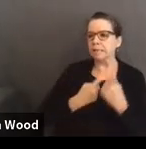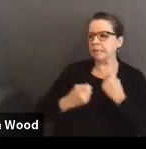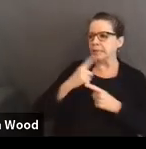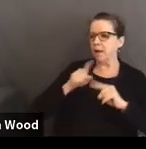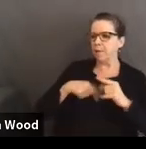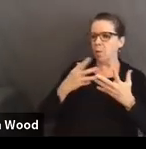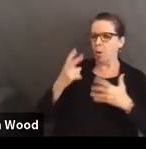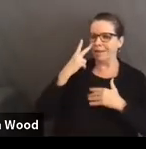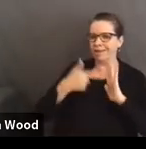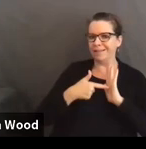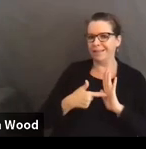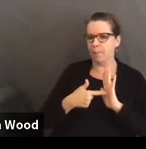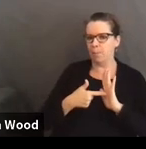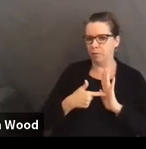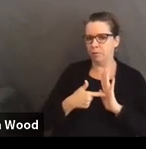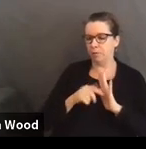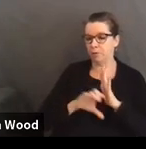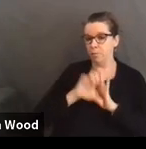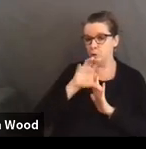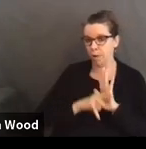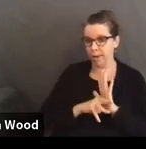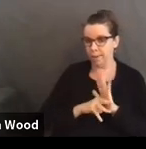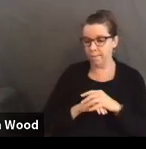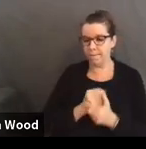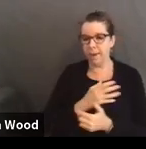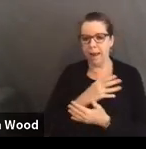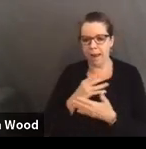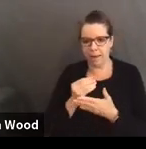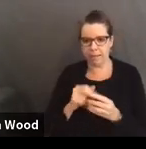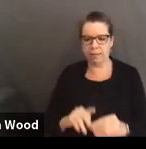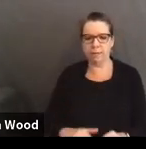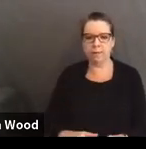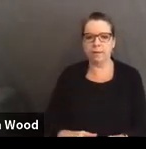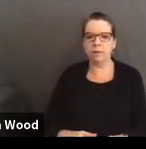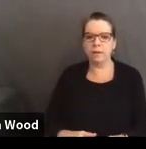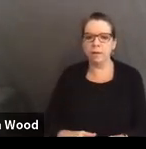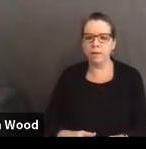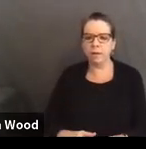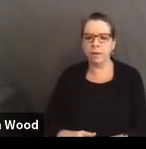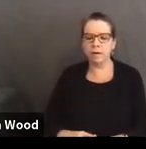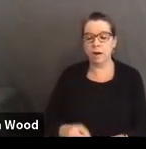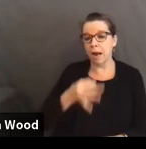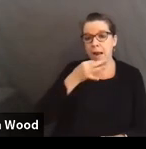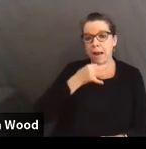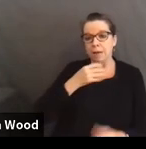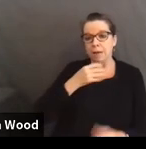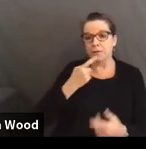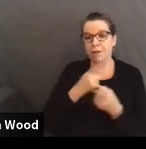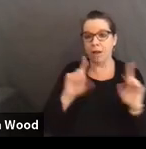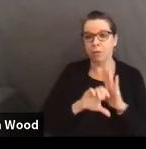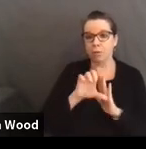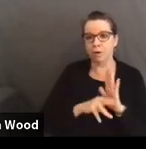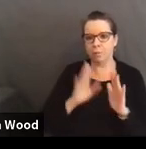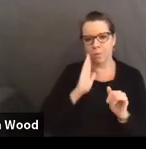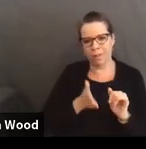to see samples of the curriculum, and as soon as we can announce the curriculum,